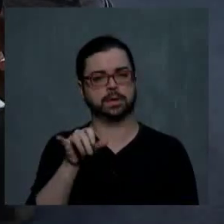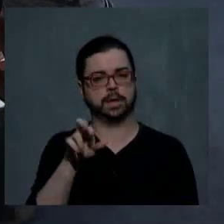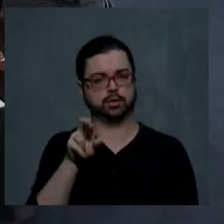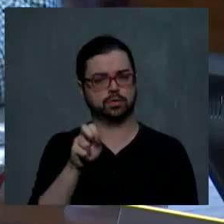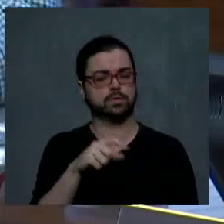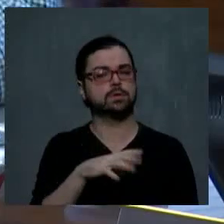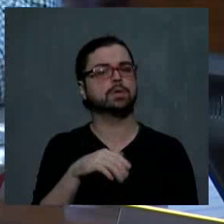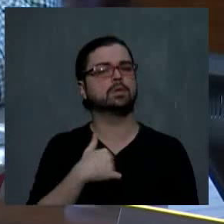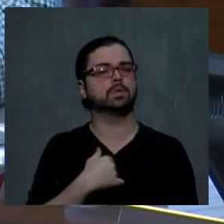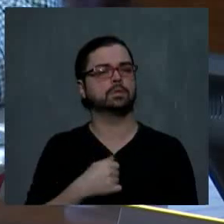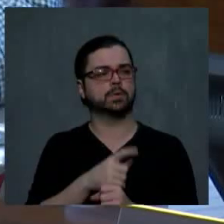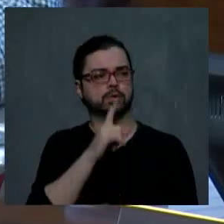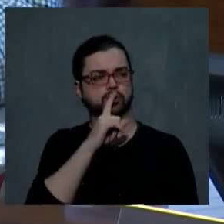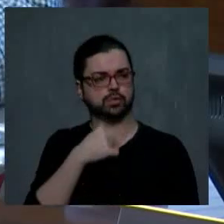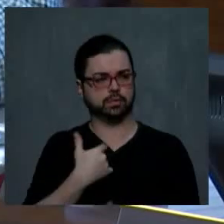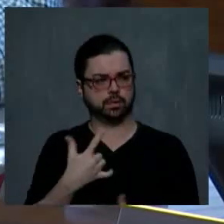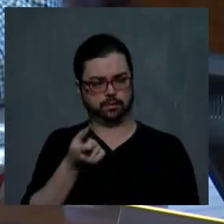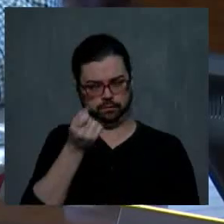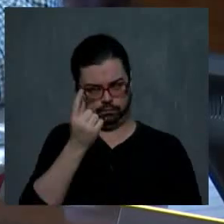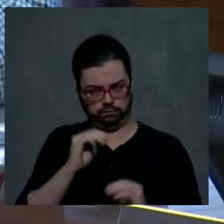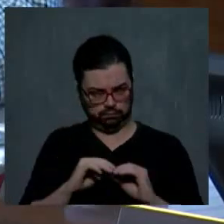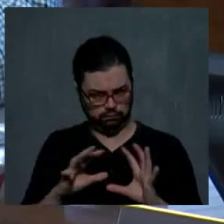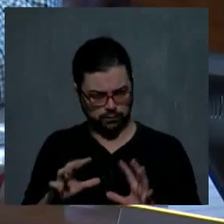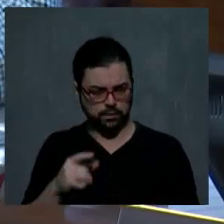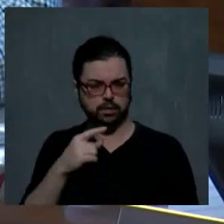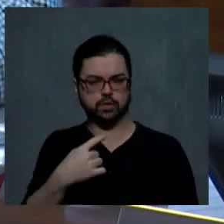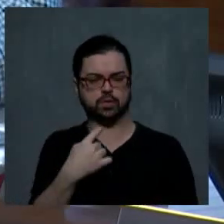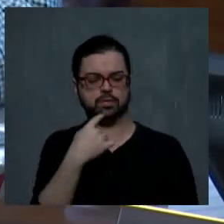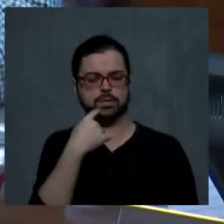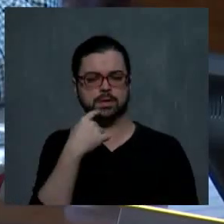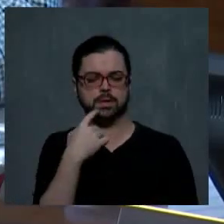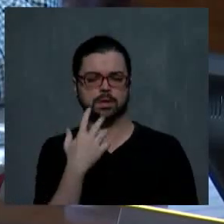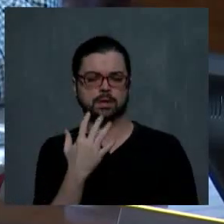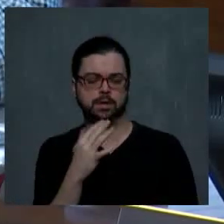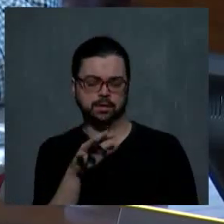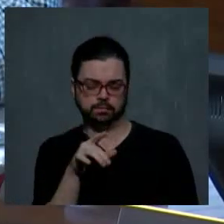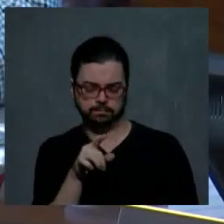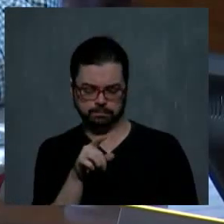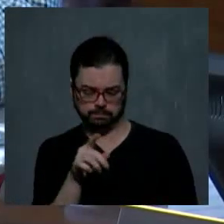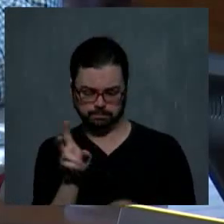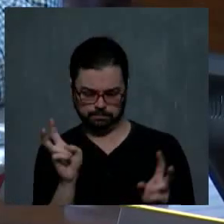I just want to be sure I understood what you said. You said something to the effect of that you're gonna